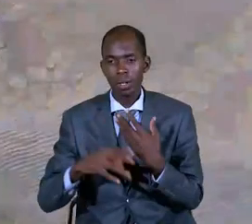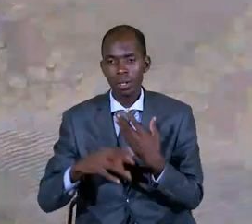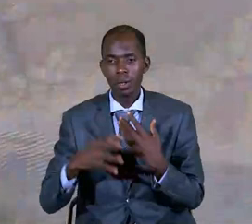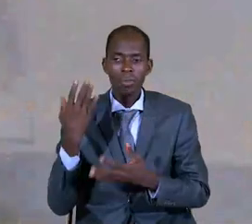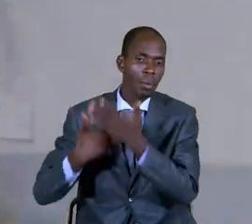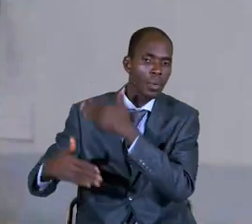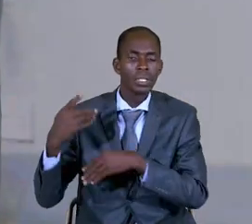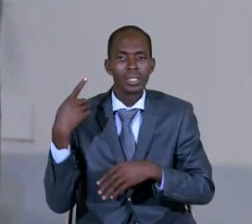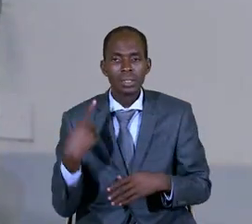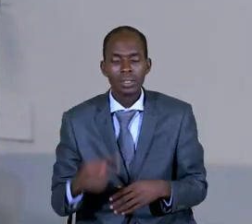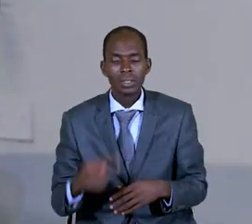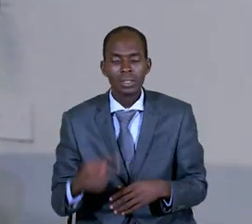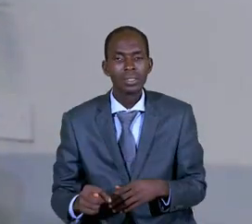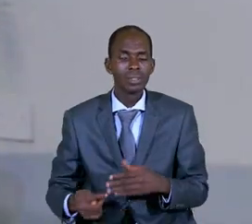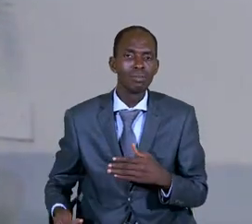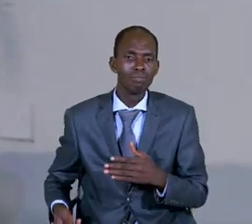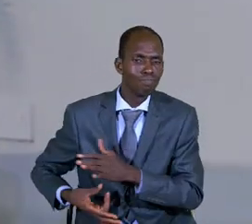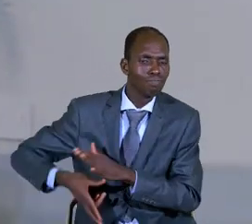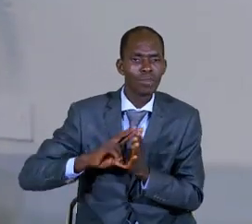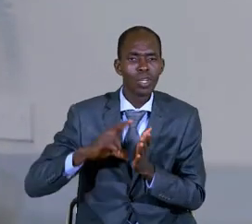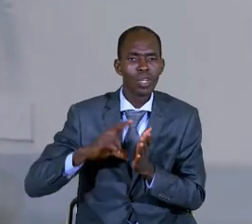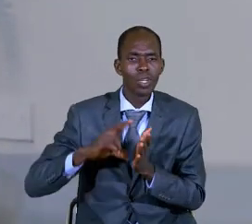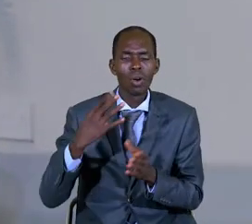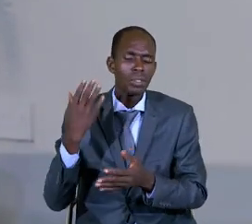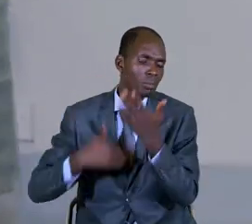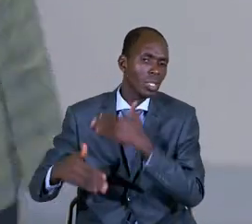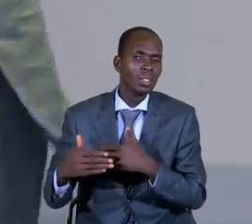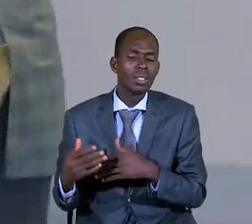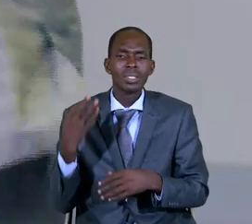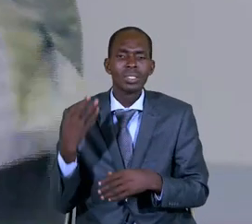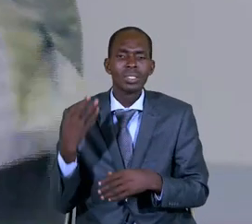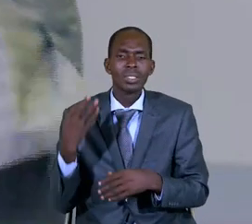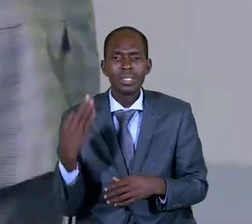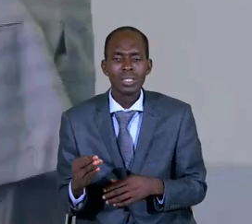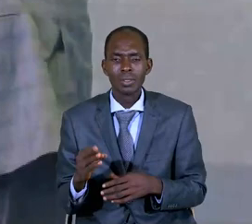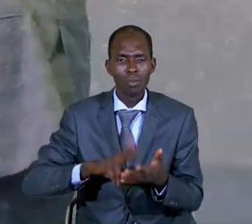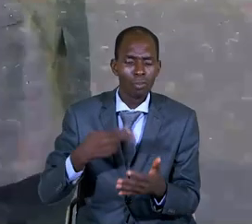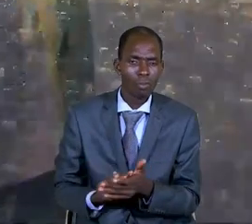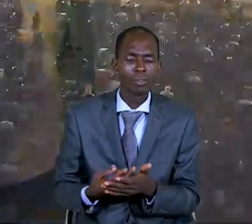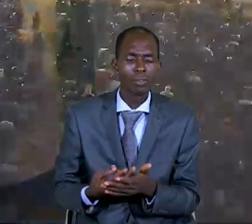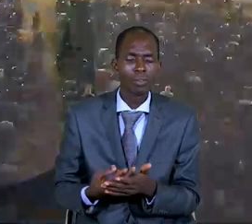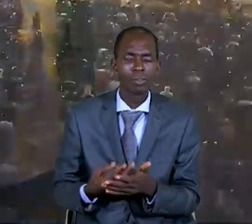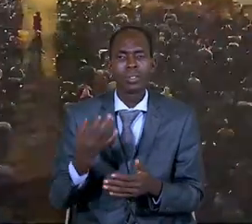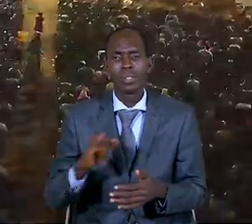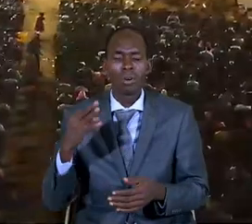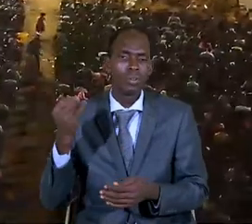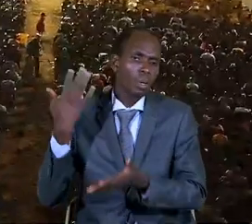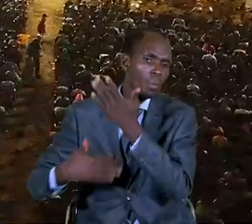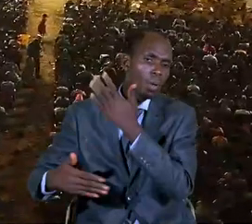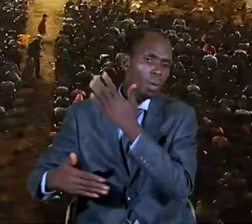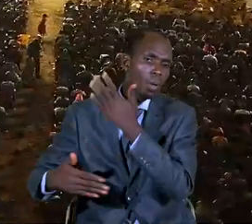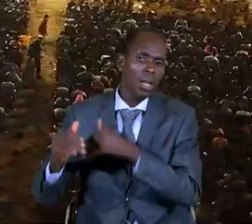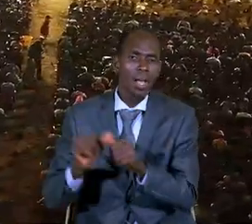the deprivation of the past, the shortcoming of the past, everything that signified